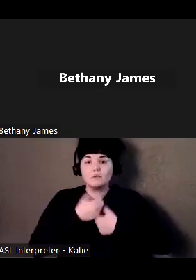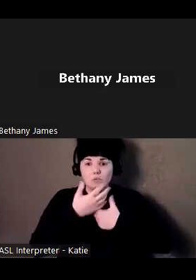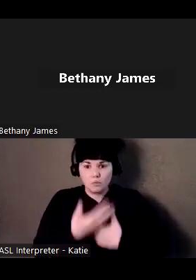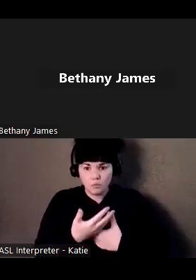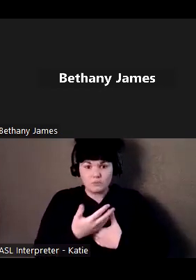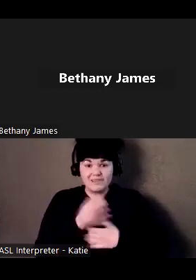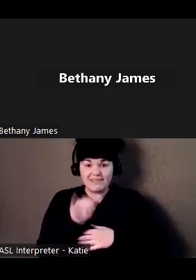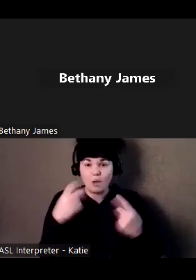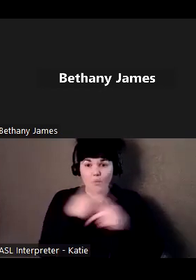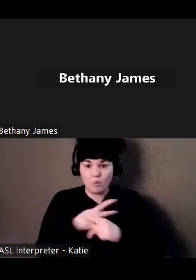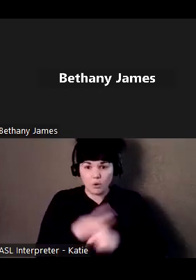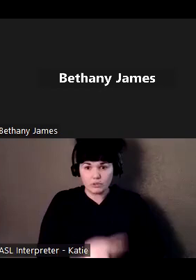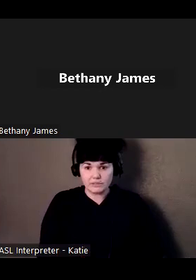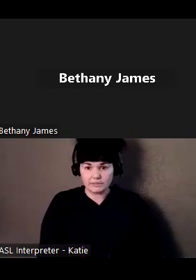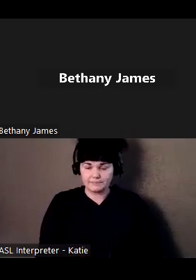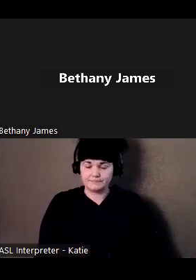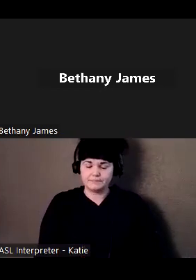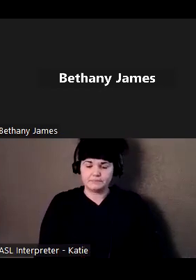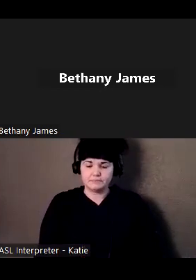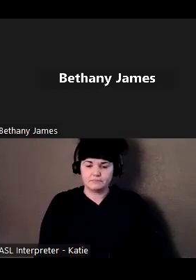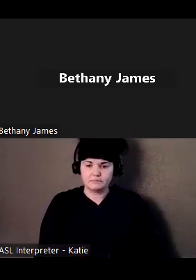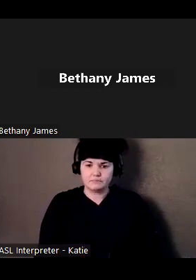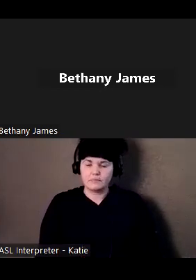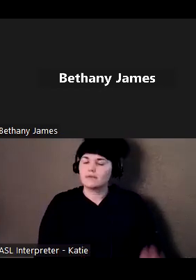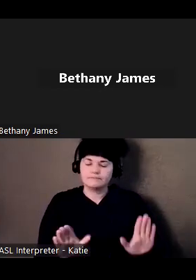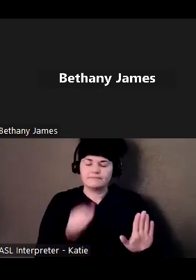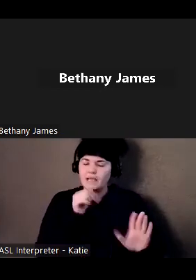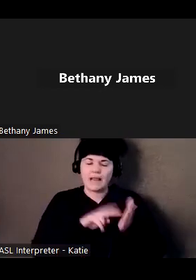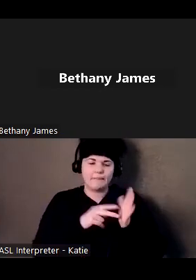worse, without, of course, meaning to.